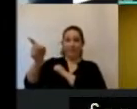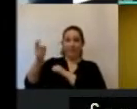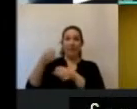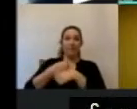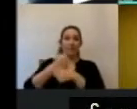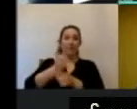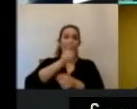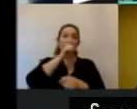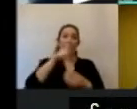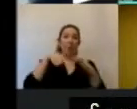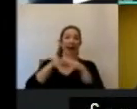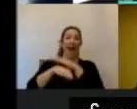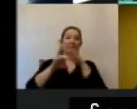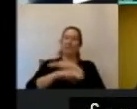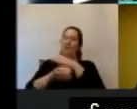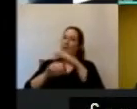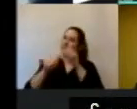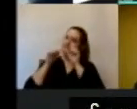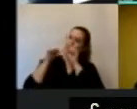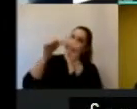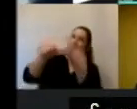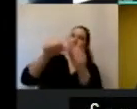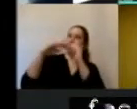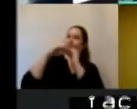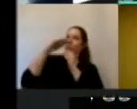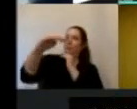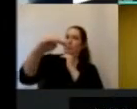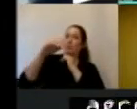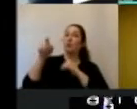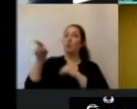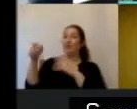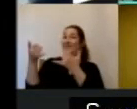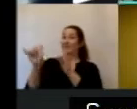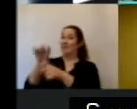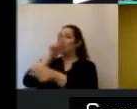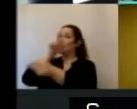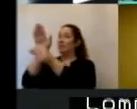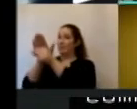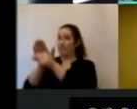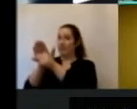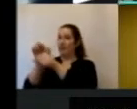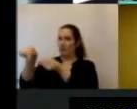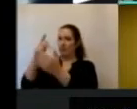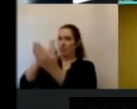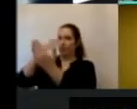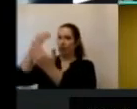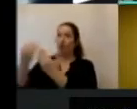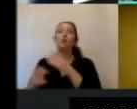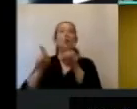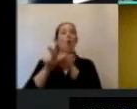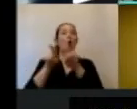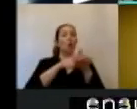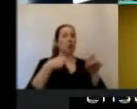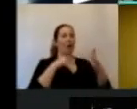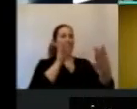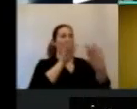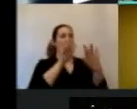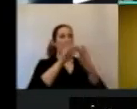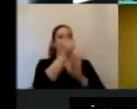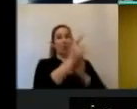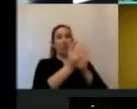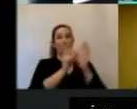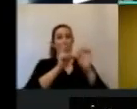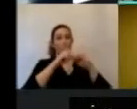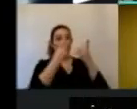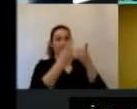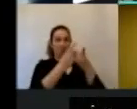agreement go into effect when the work is done, because then it will be, I believe, the board expressed a